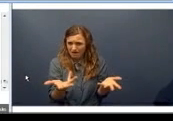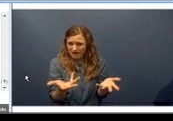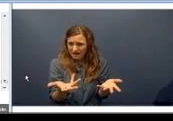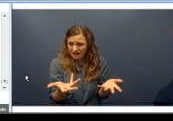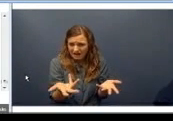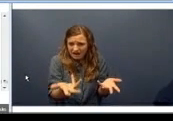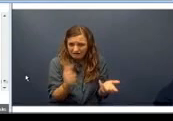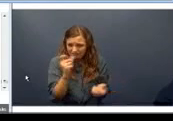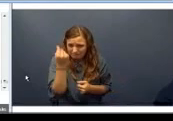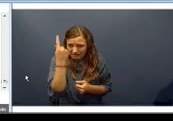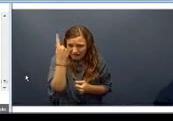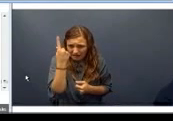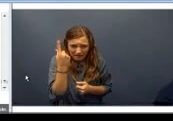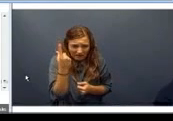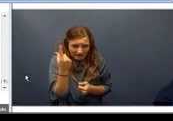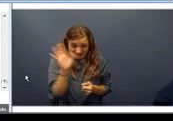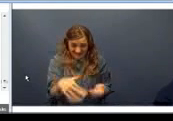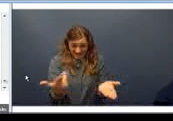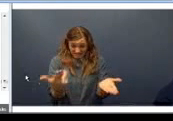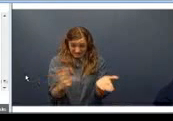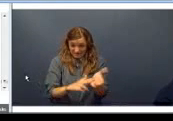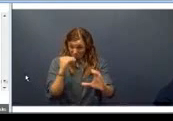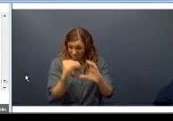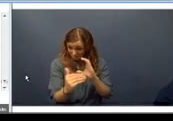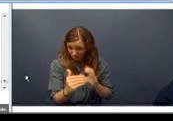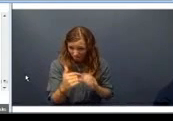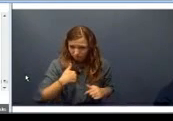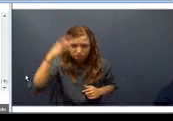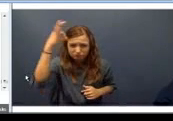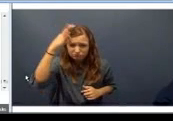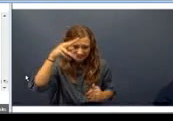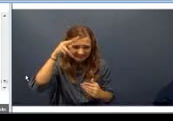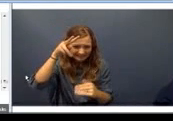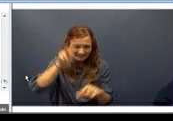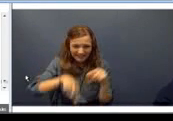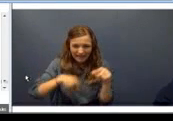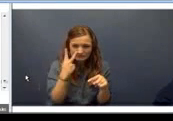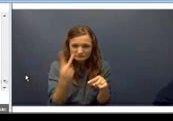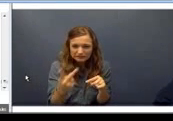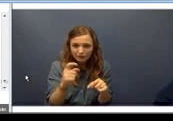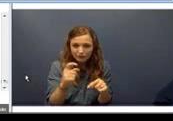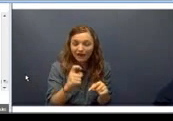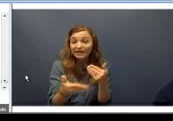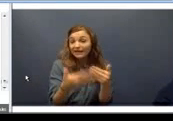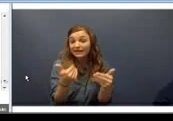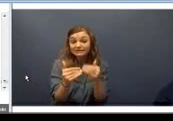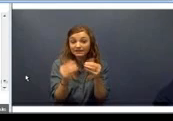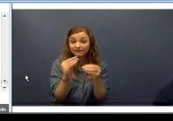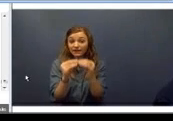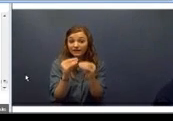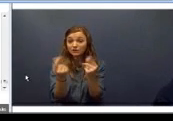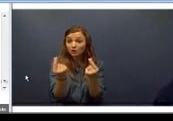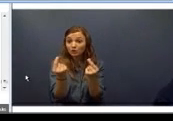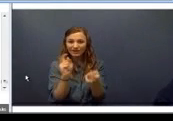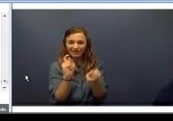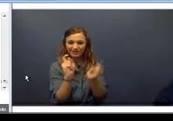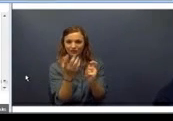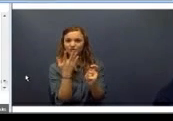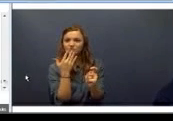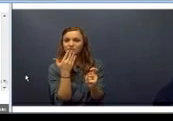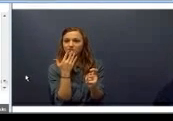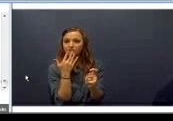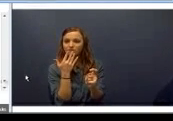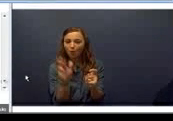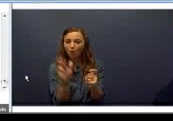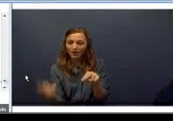which information should go in which field, or in fact even that this is an email sign-up form. And so this is an easy one to fix by